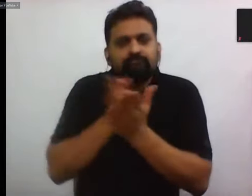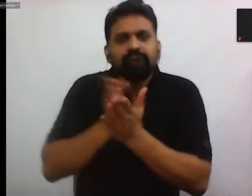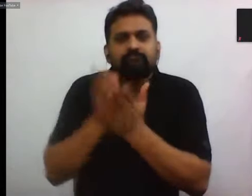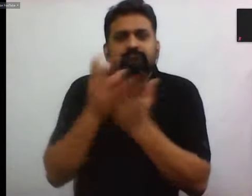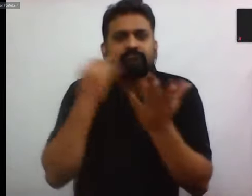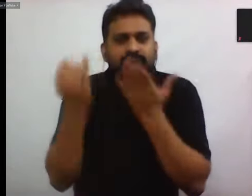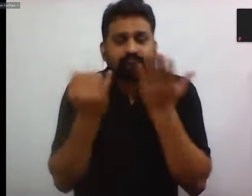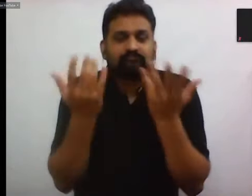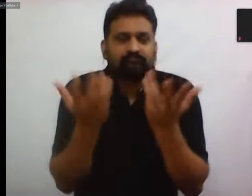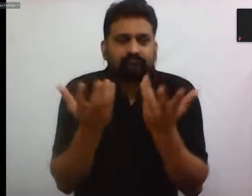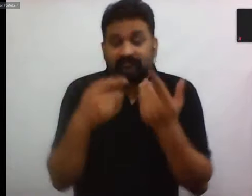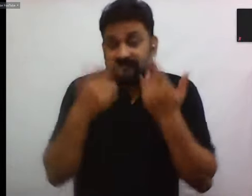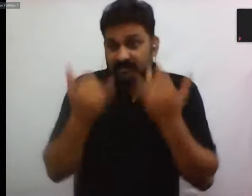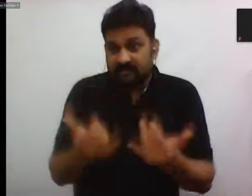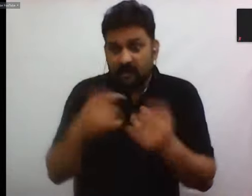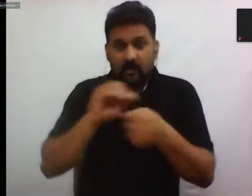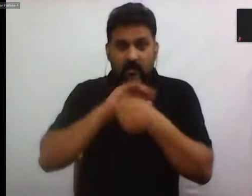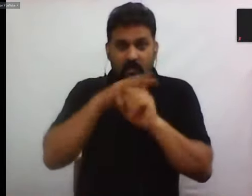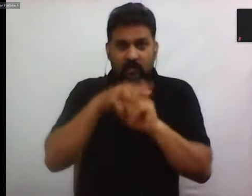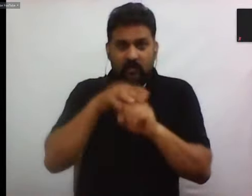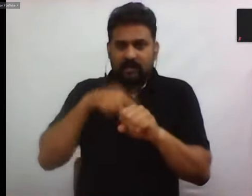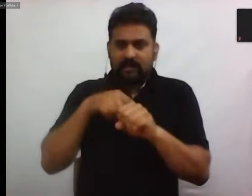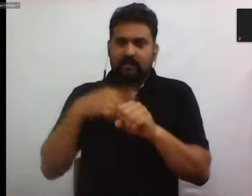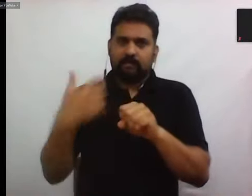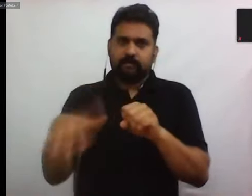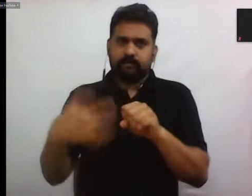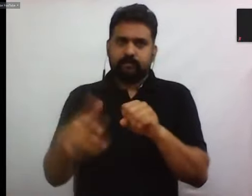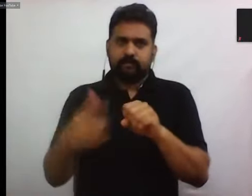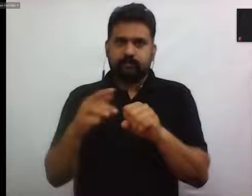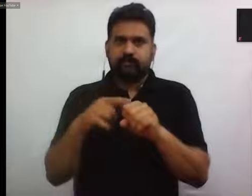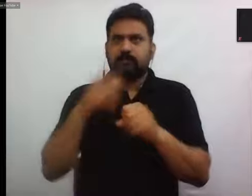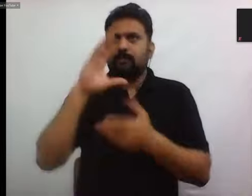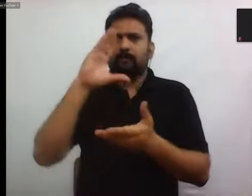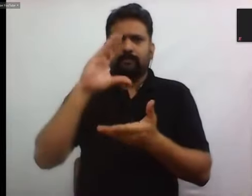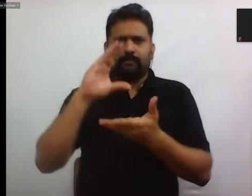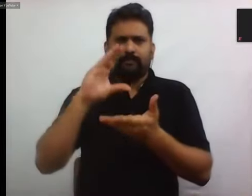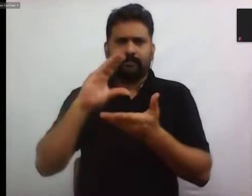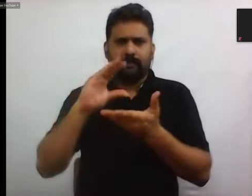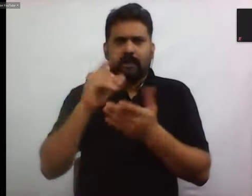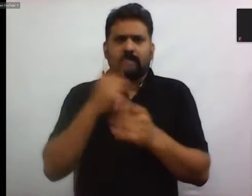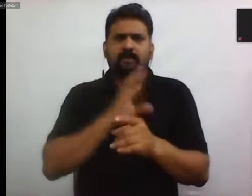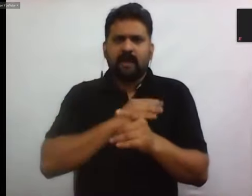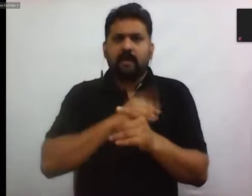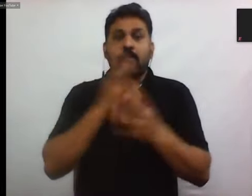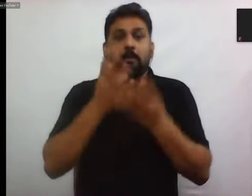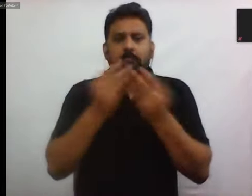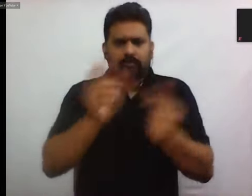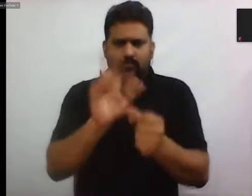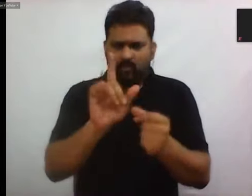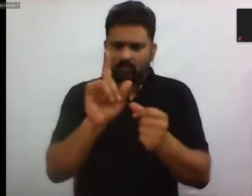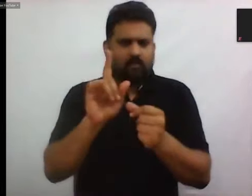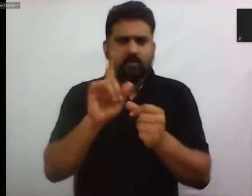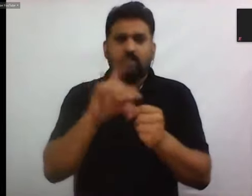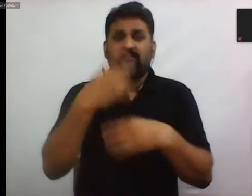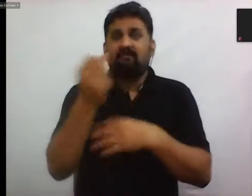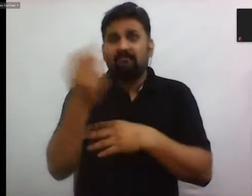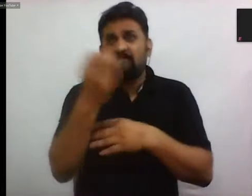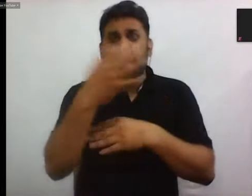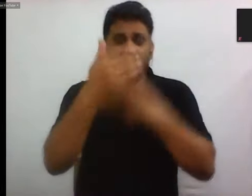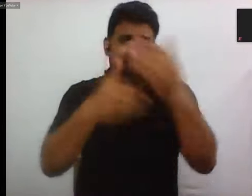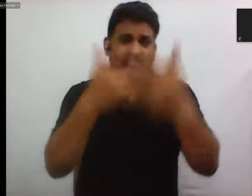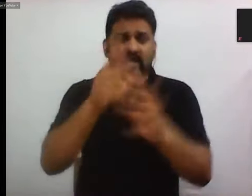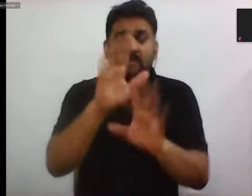now, since the COVID scare is a little less, I won't say it has gone, it will not go for another few months,